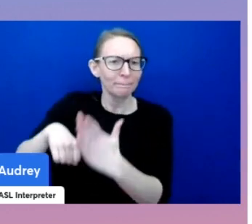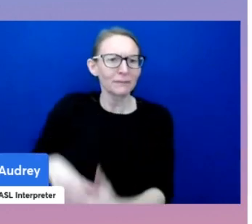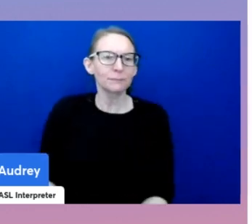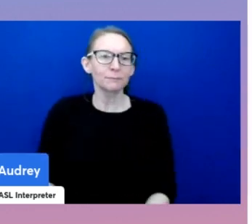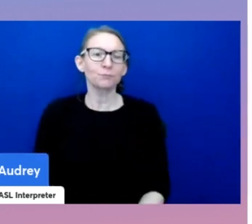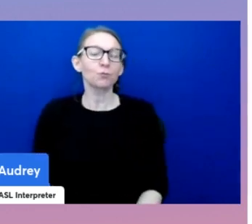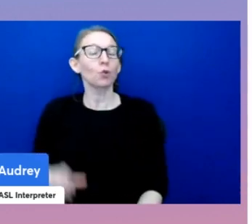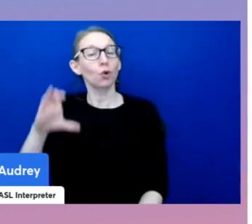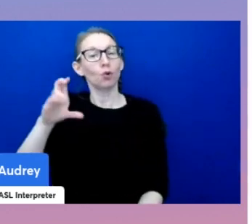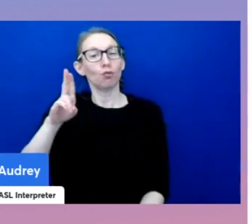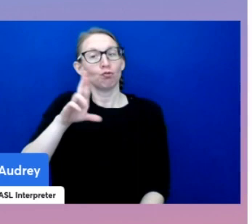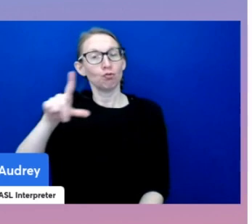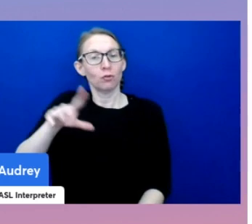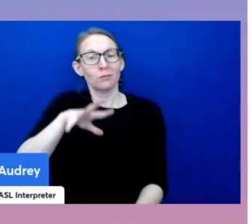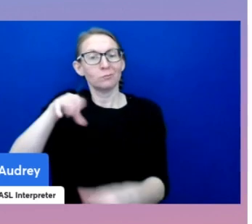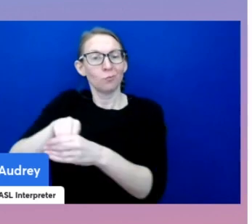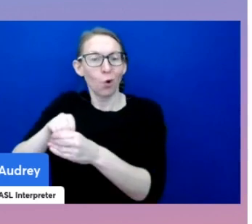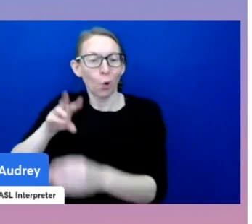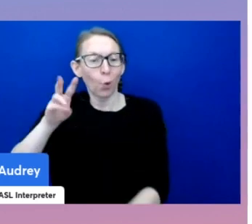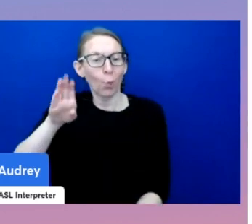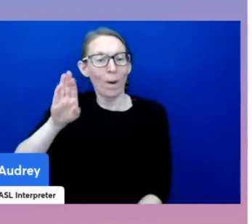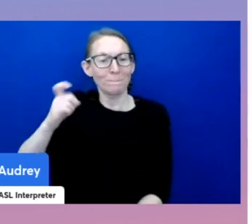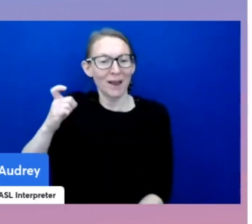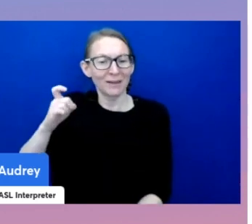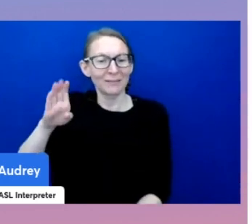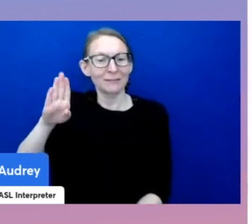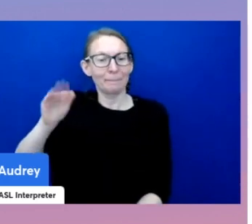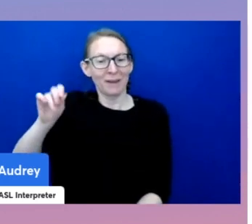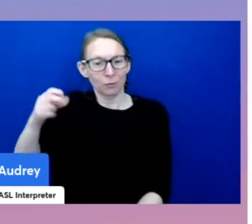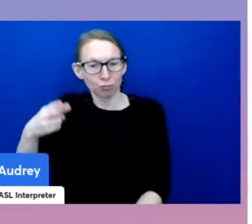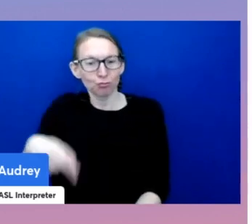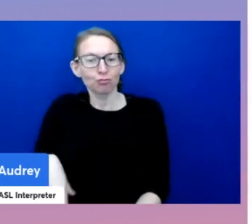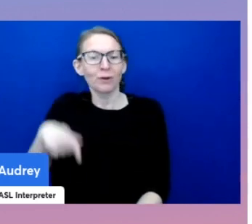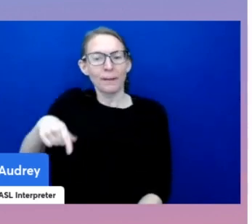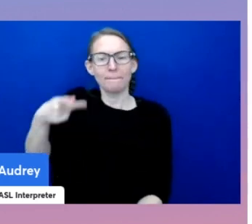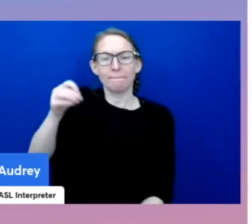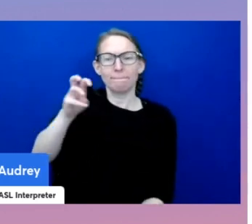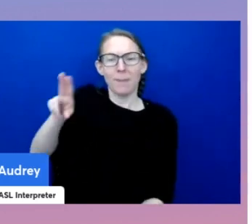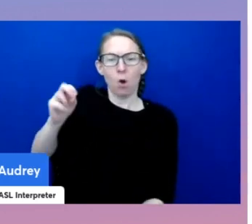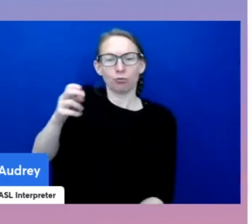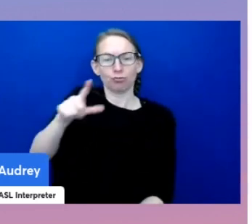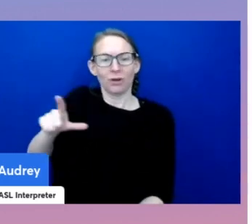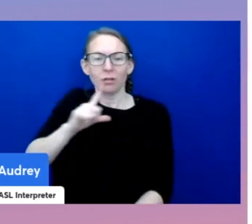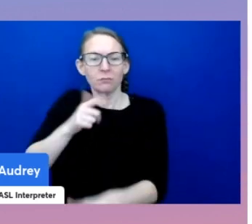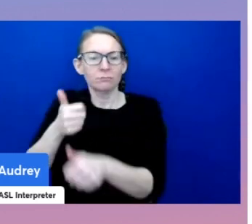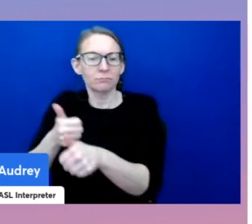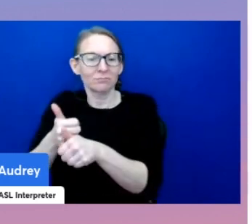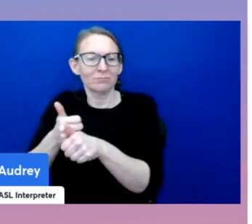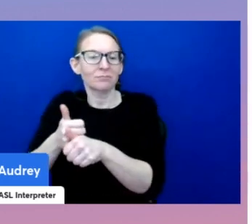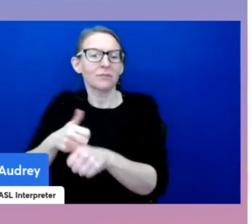part of Linux or part of Bash, and PowerShell and invoke REST method is a PowerShell method.